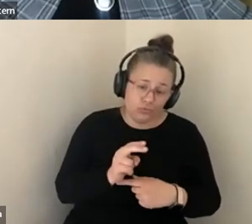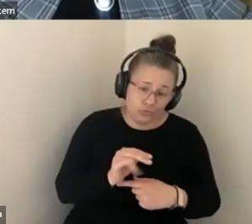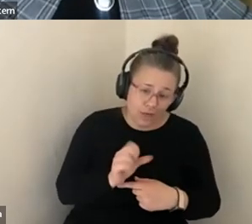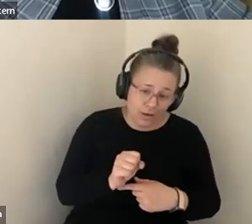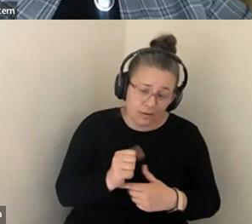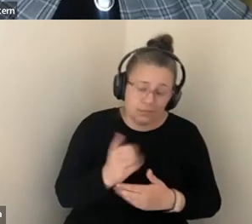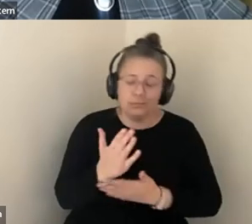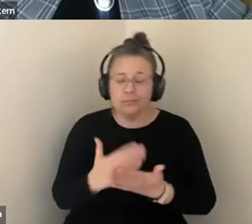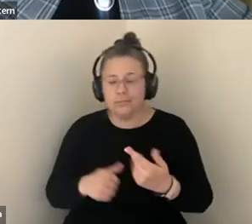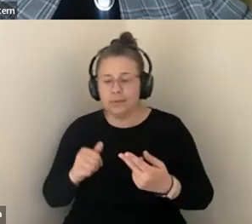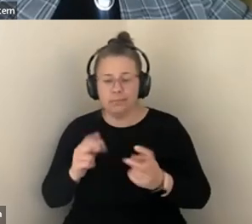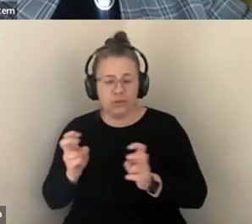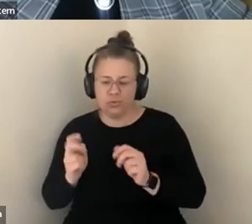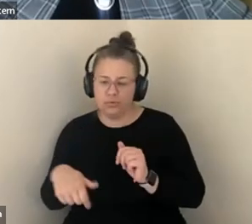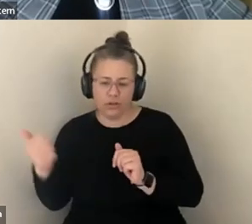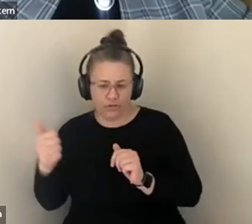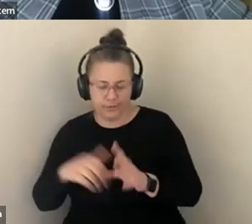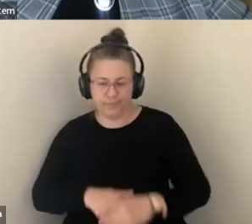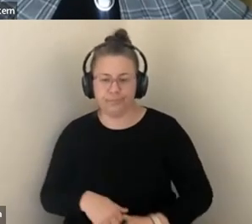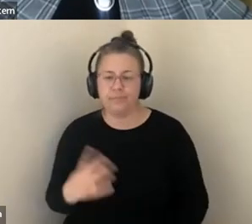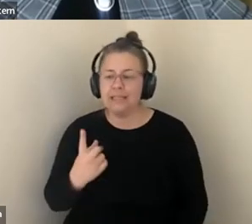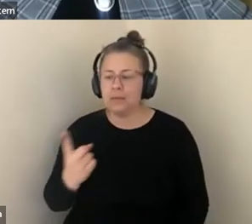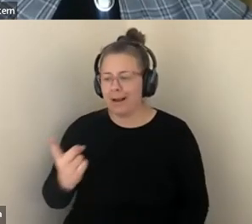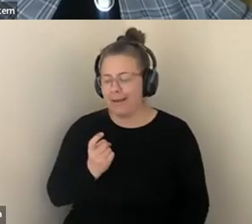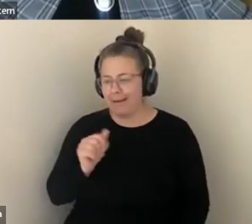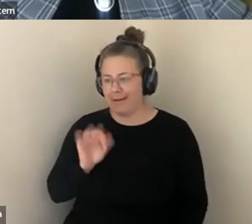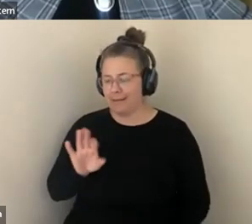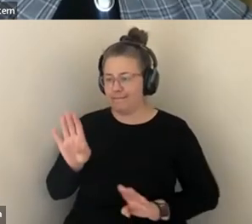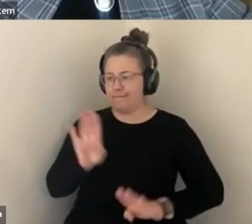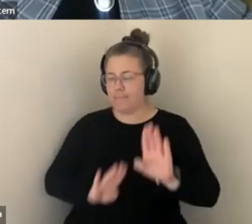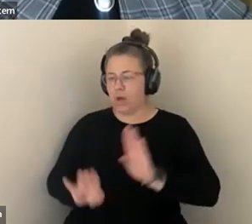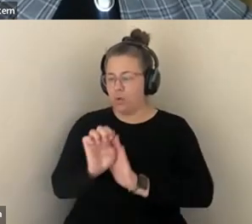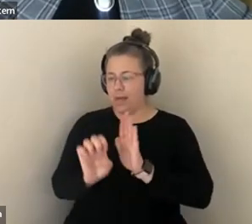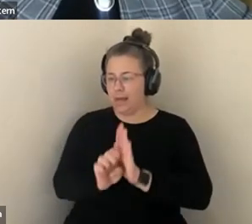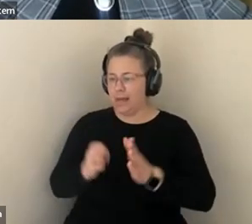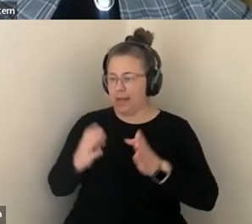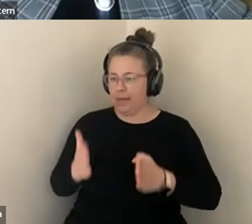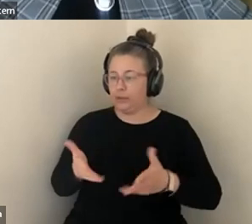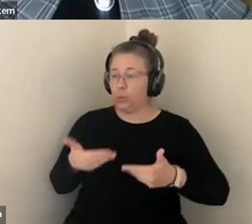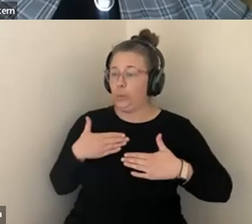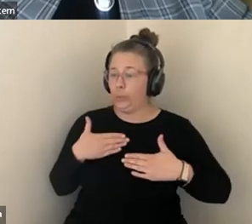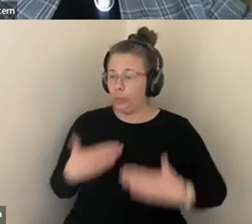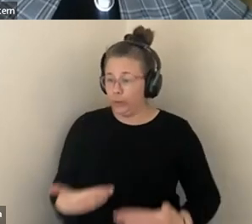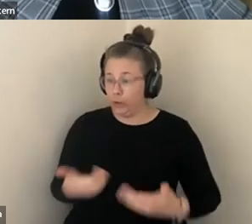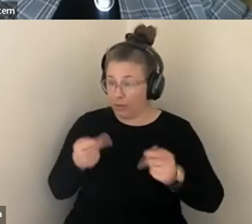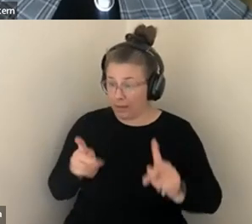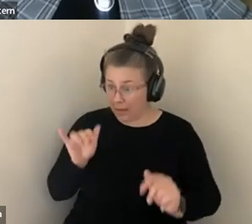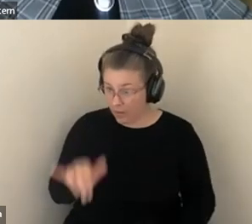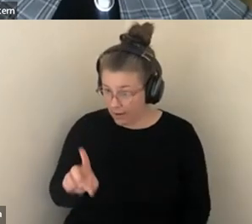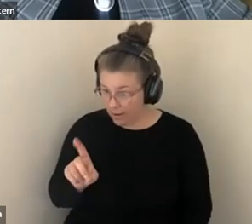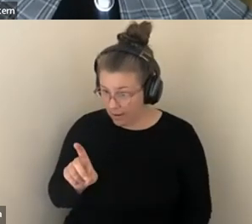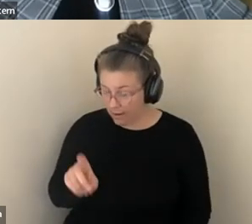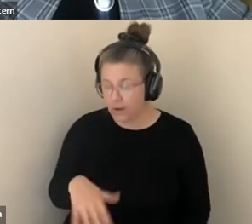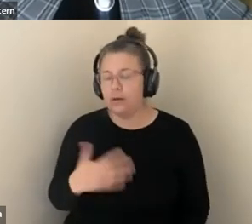The person that asked said, bioethicists are willing to allow it. Bioethics, just like genetic counseling, just like